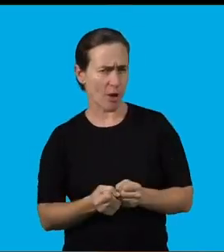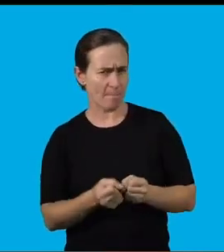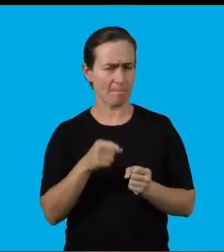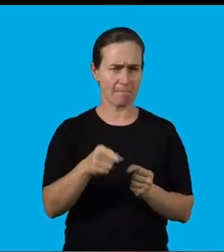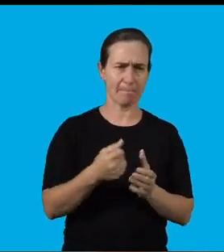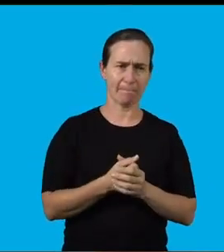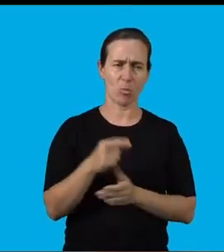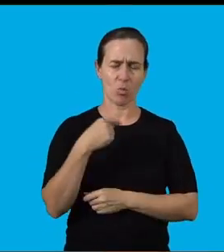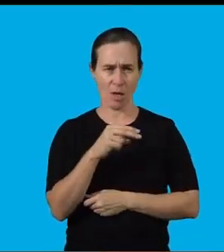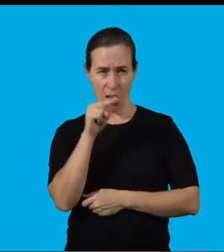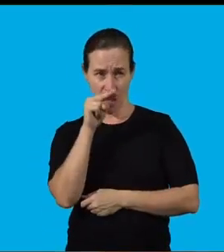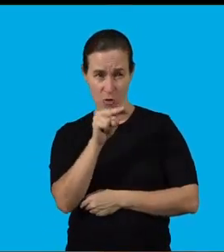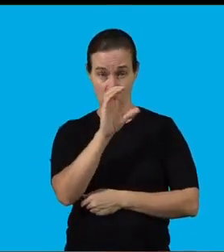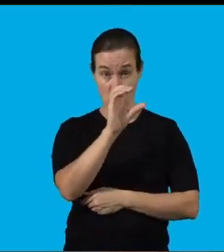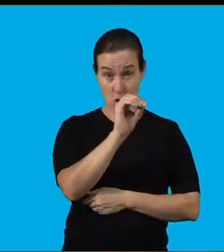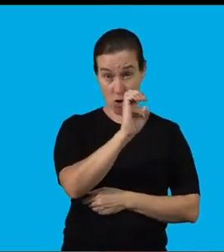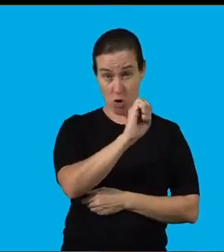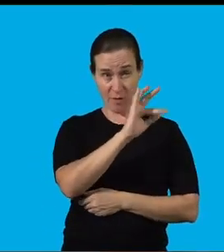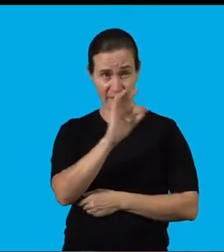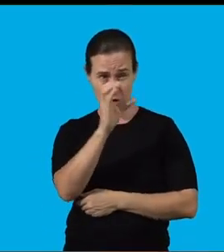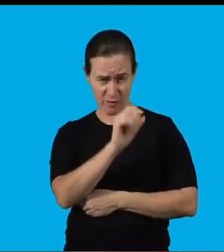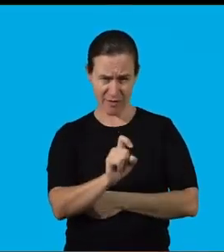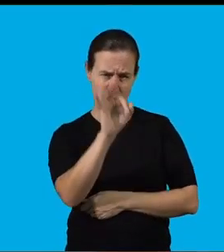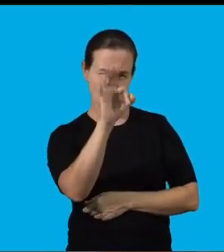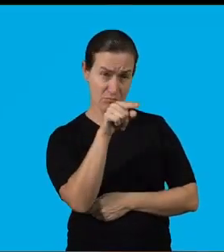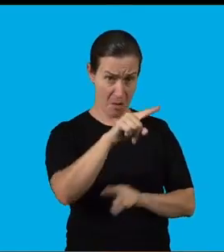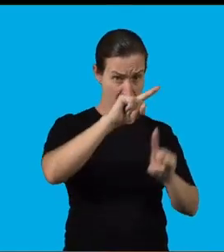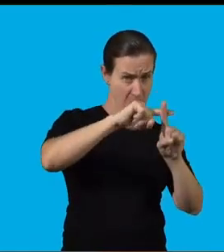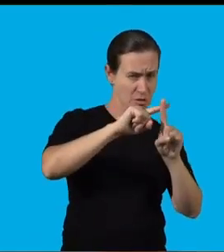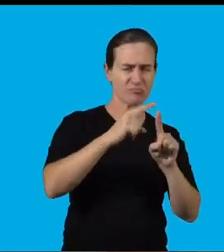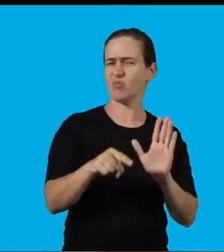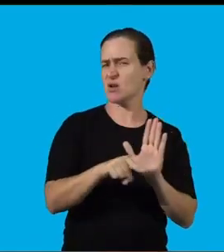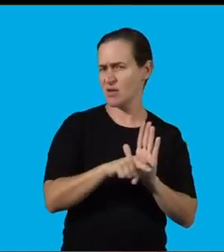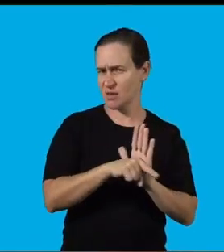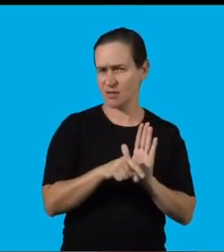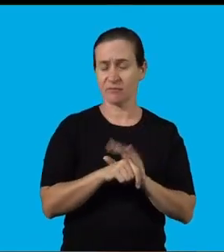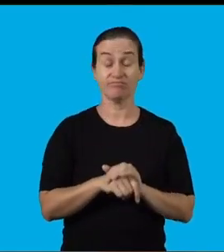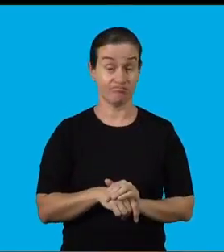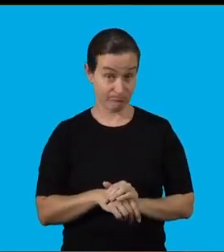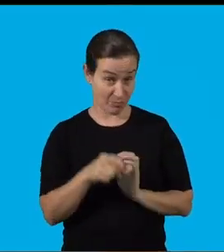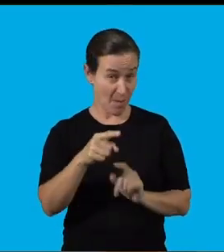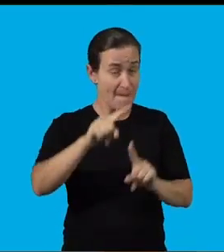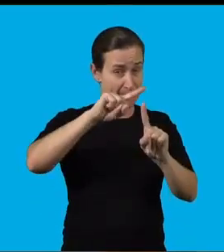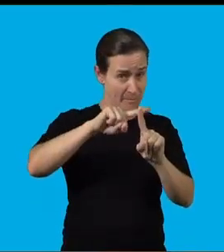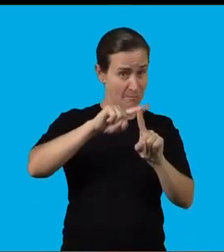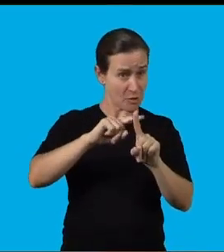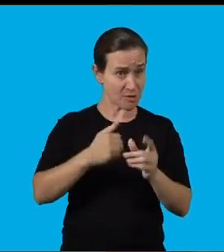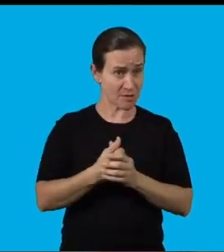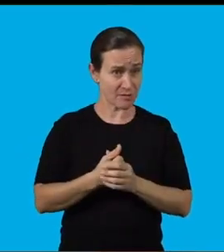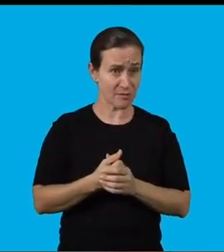that, we look at the coefficient of x cubed and we see whether it's positive or negative. If it is